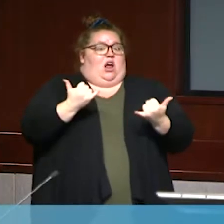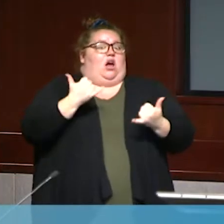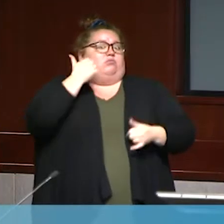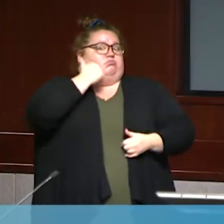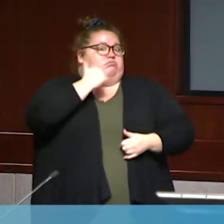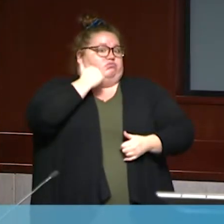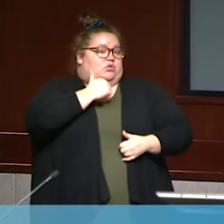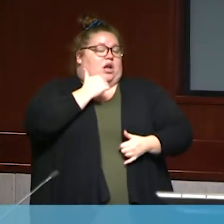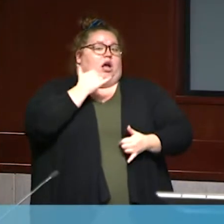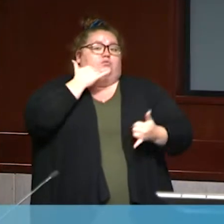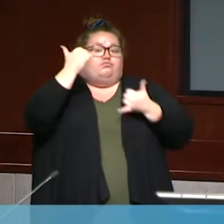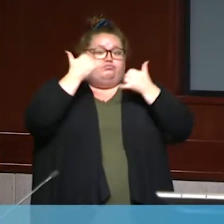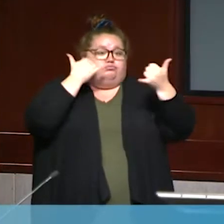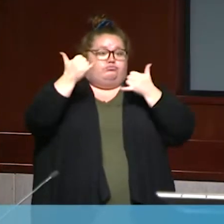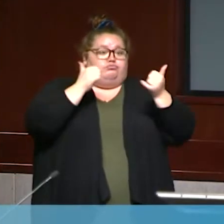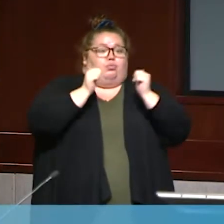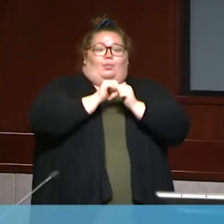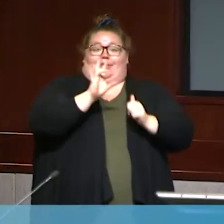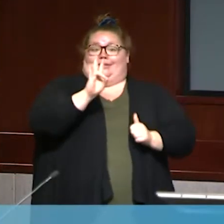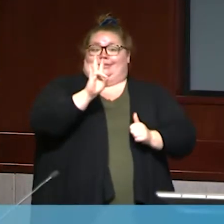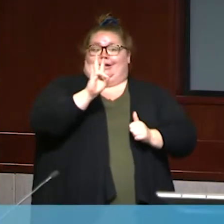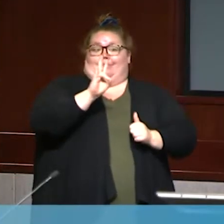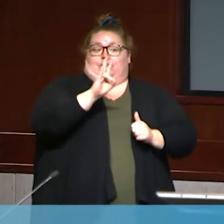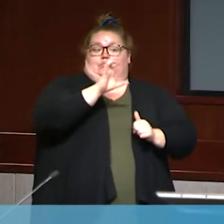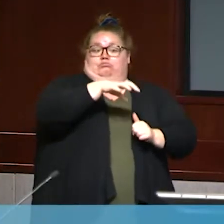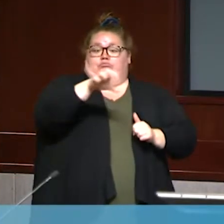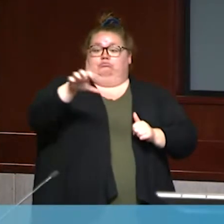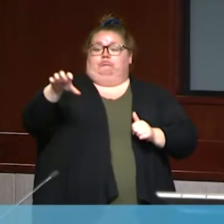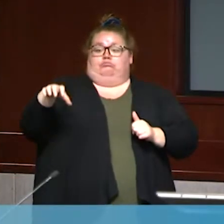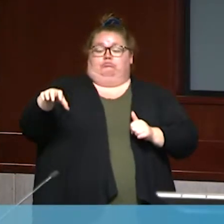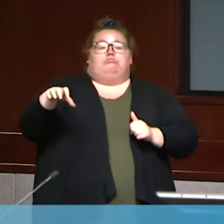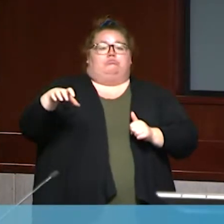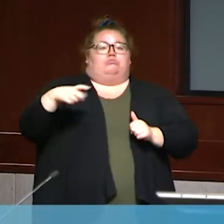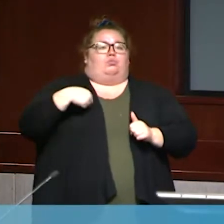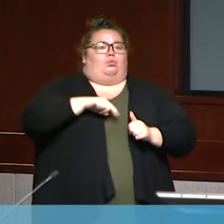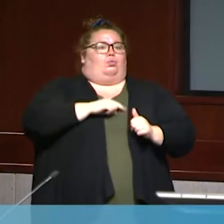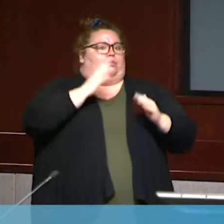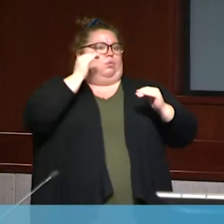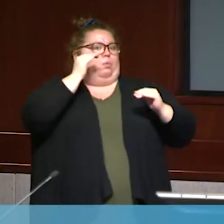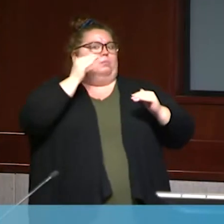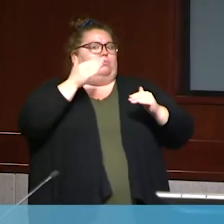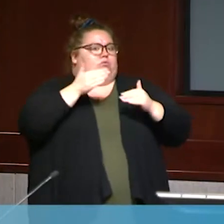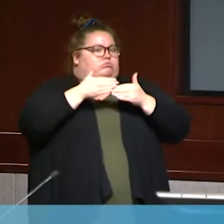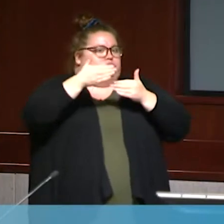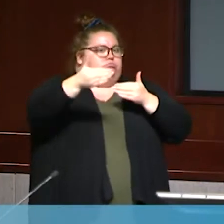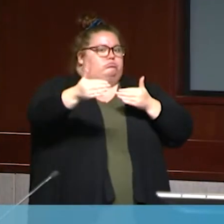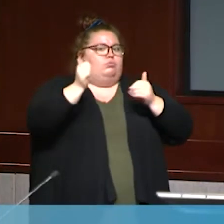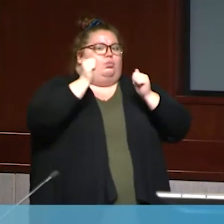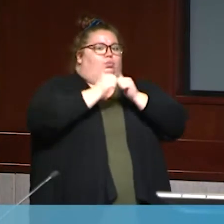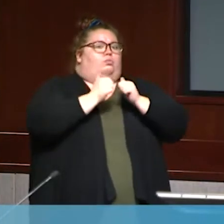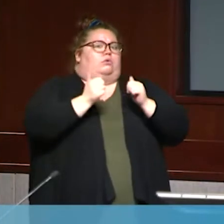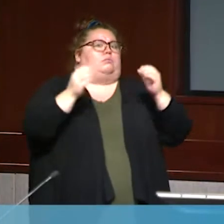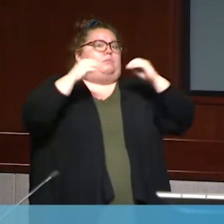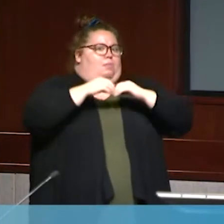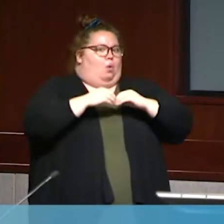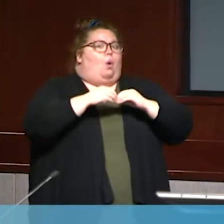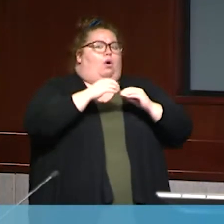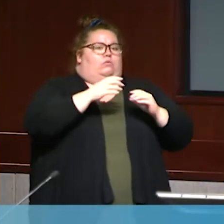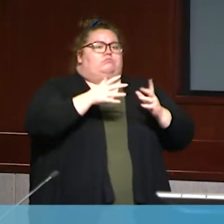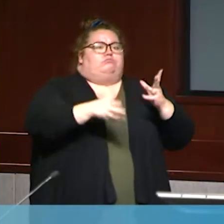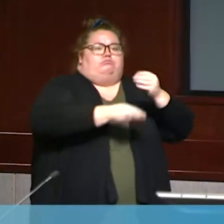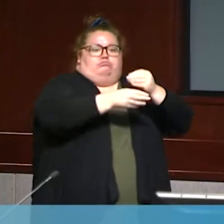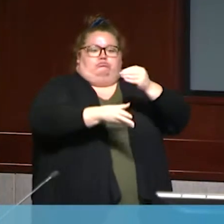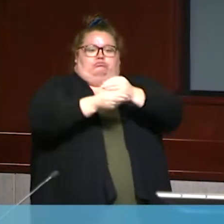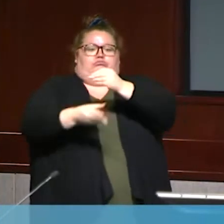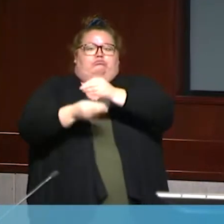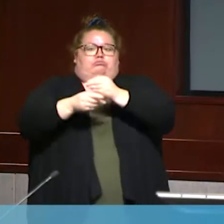7 of these facilities. We expect that list will expand as we get information on additional facilities with